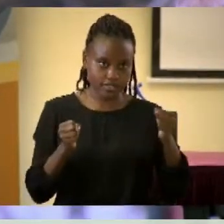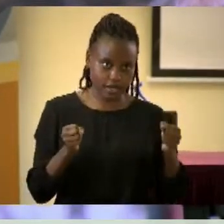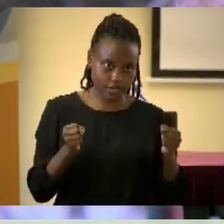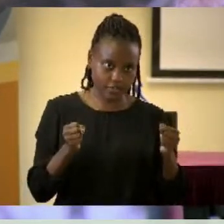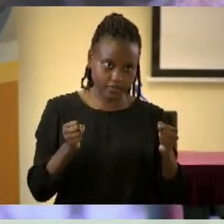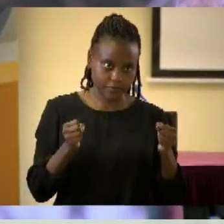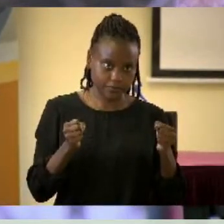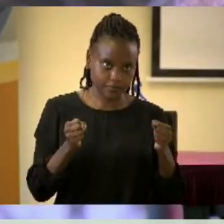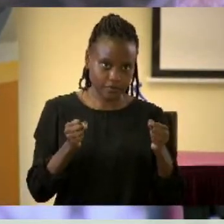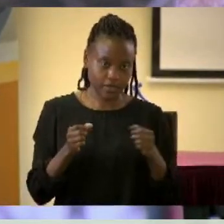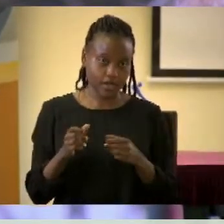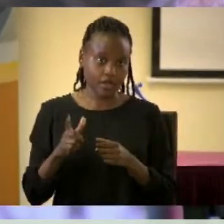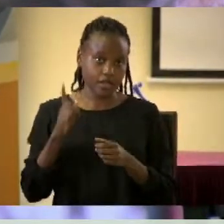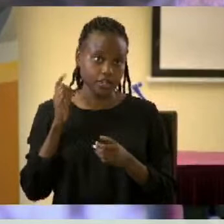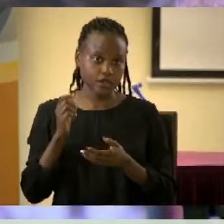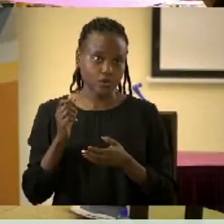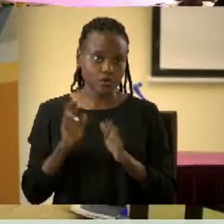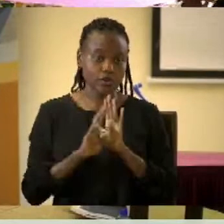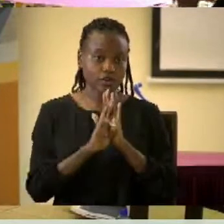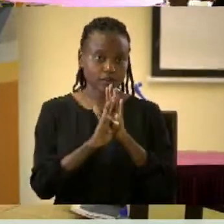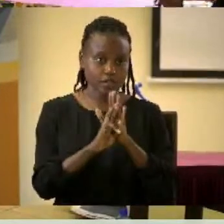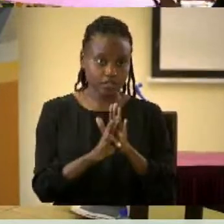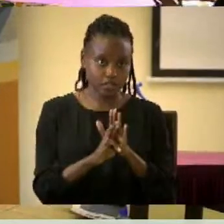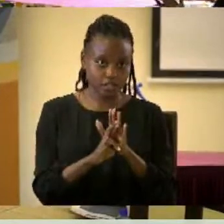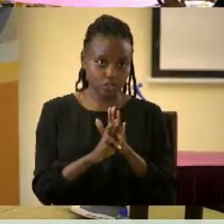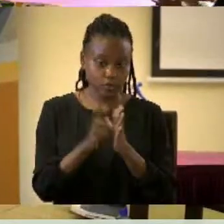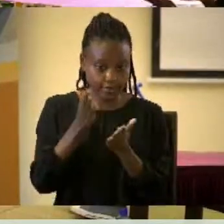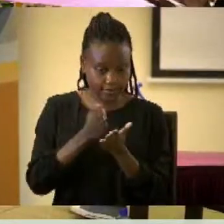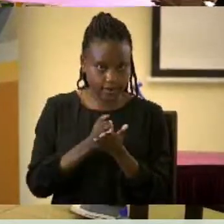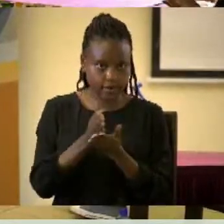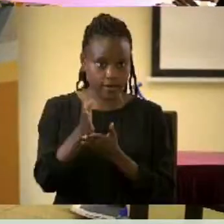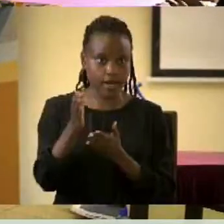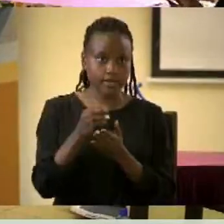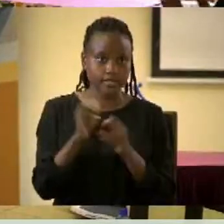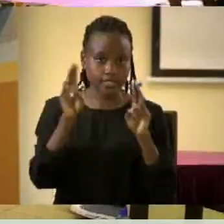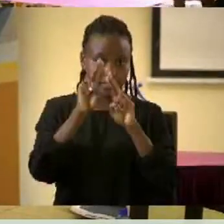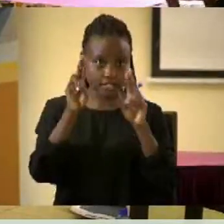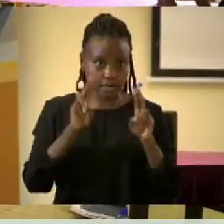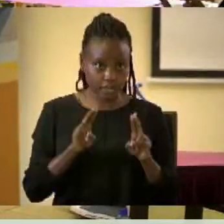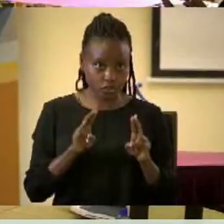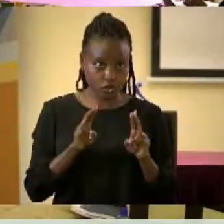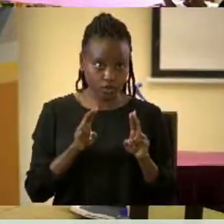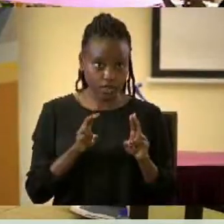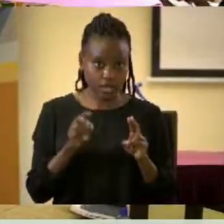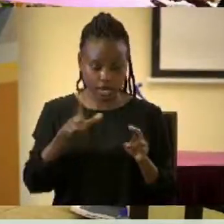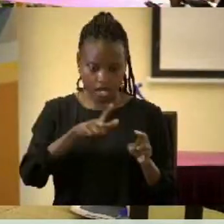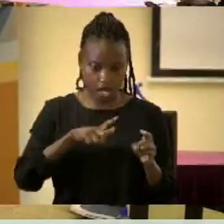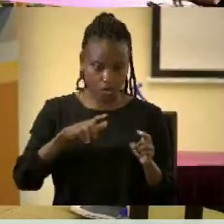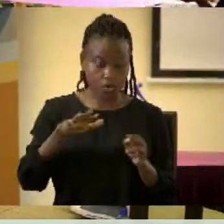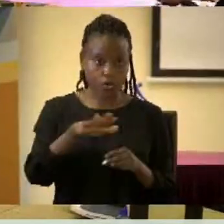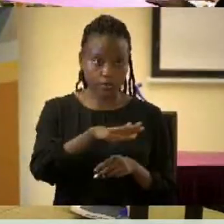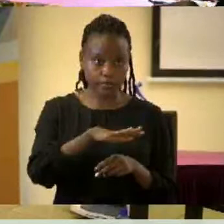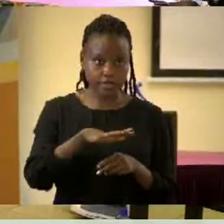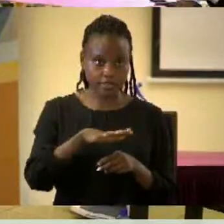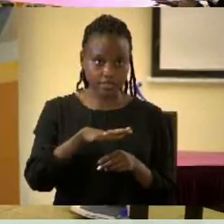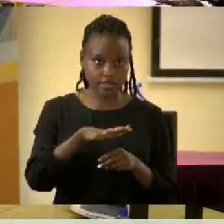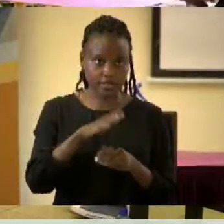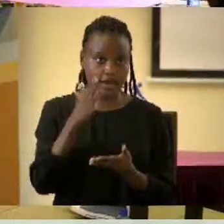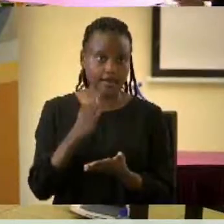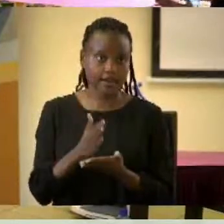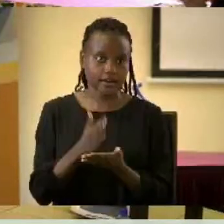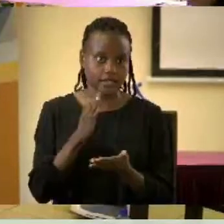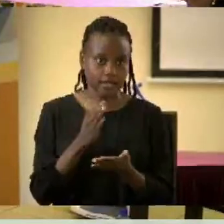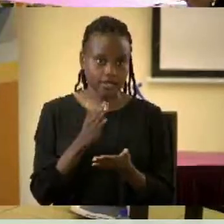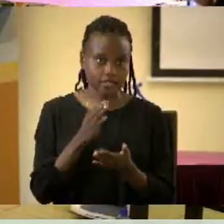Whereas legal representation is enshrined in domestic and international legal instruments, the reality is